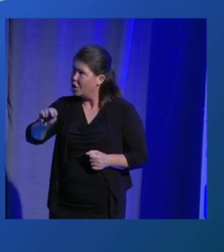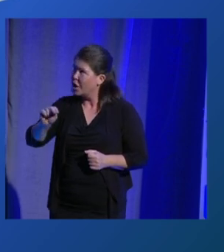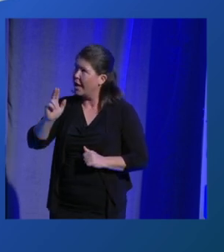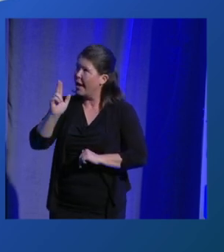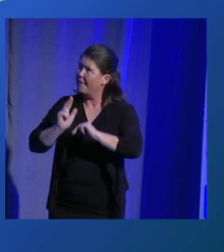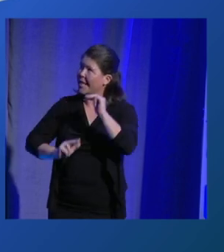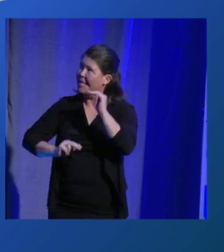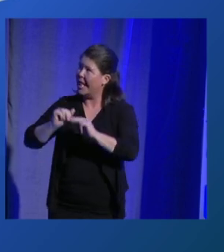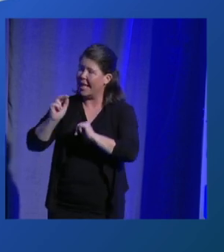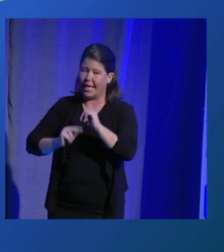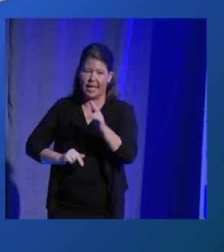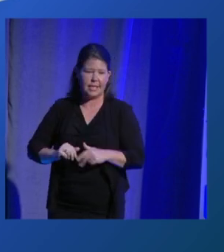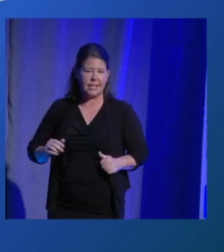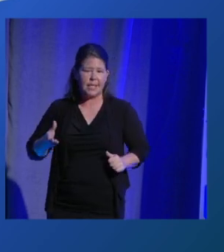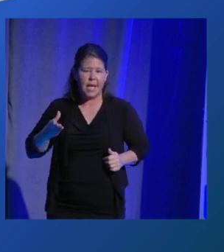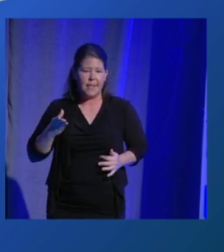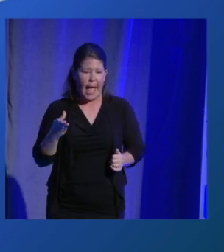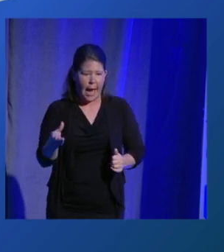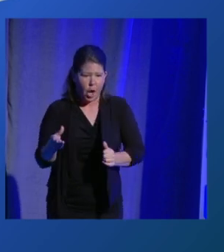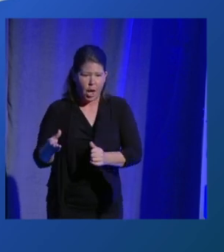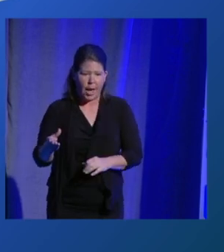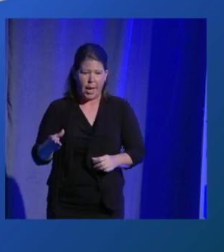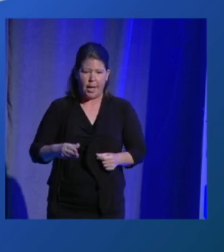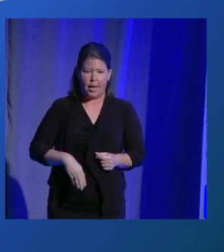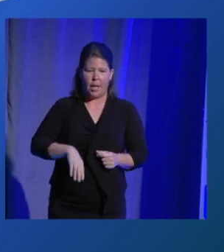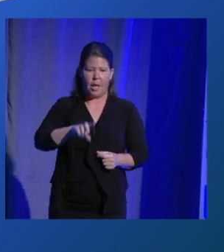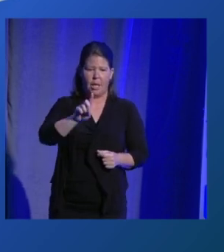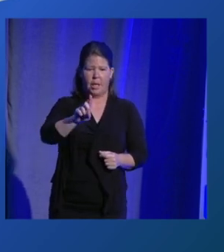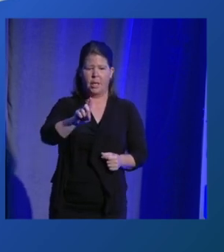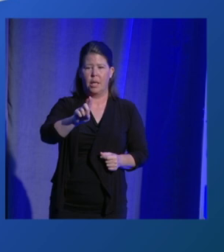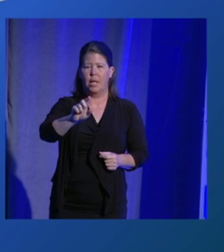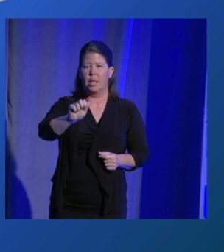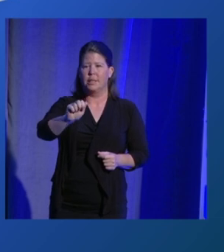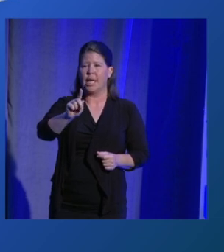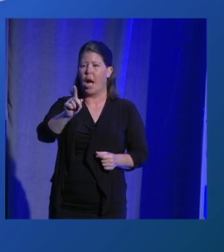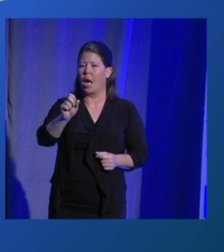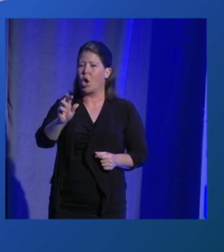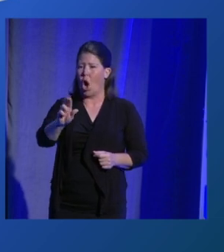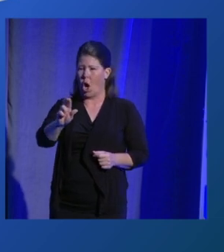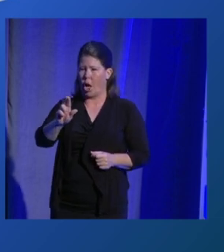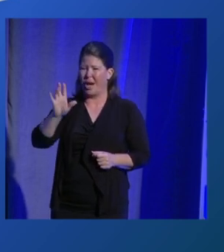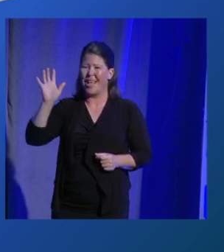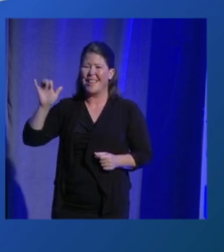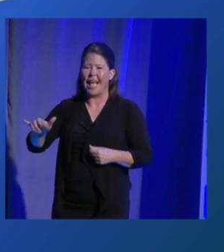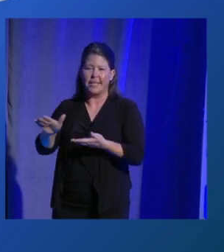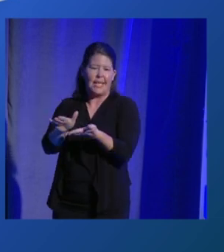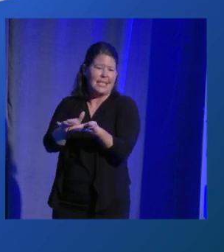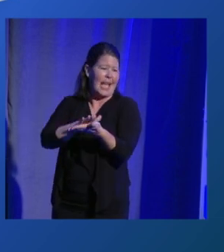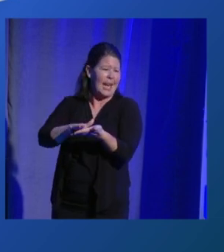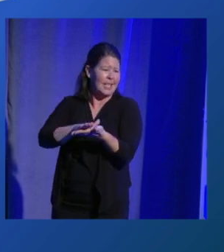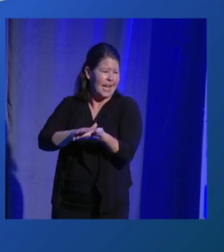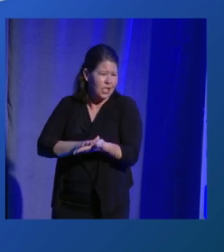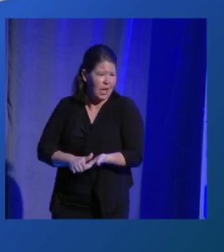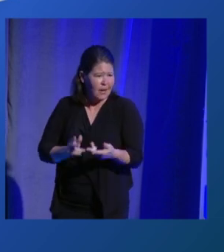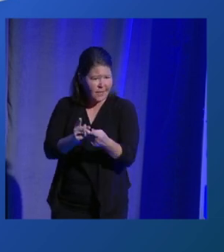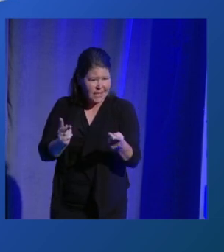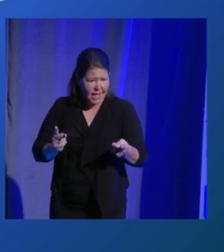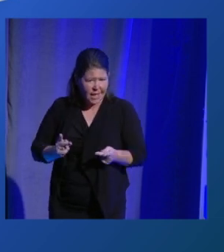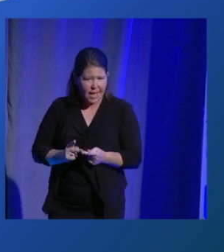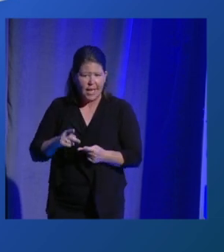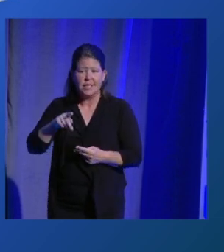um the private sector runs most of these sanitation facilities the philanthropies pay for them to run